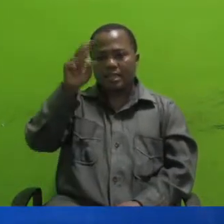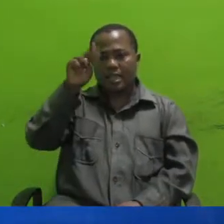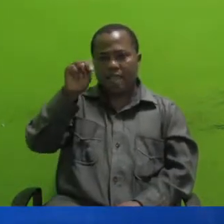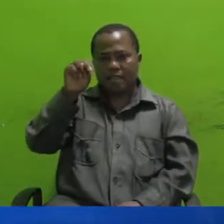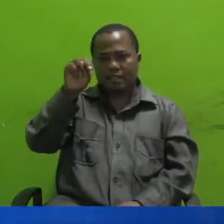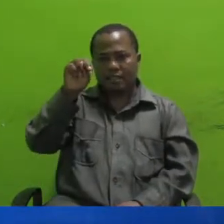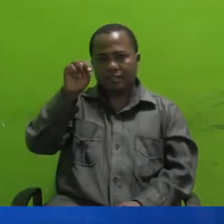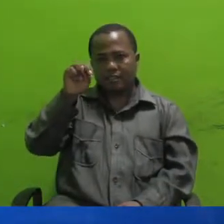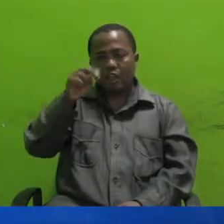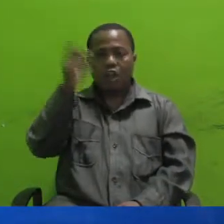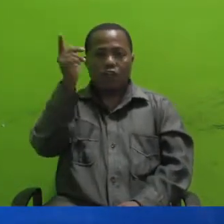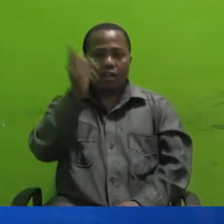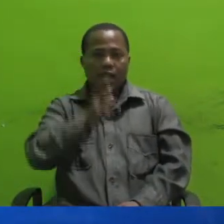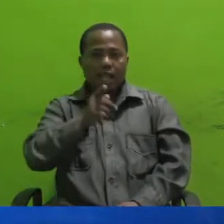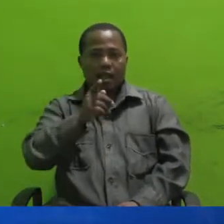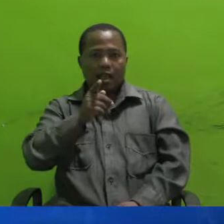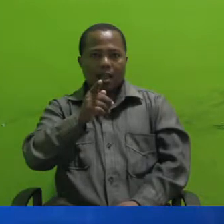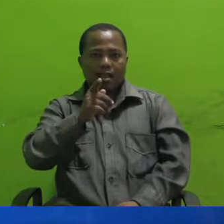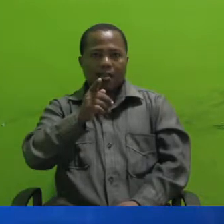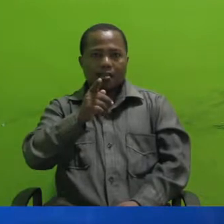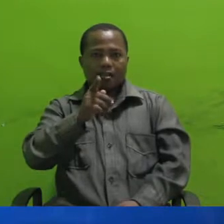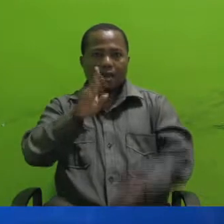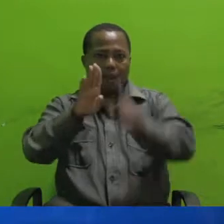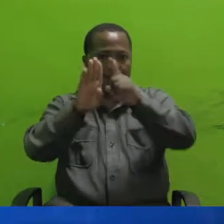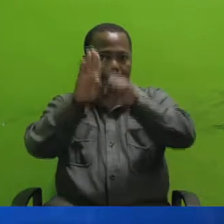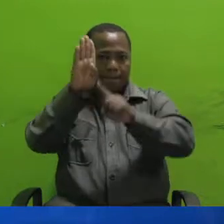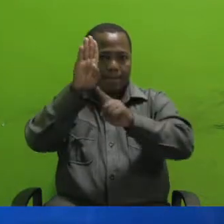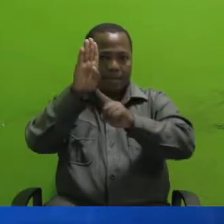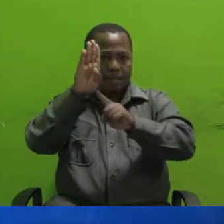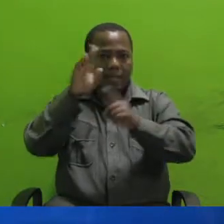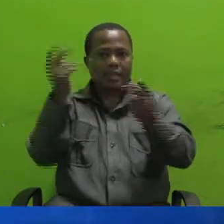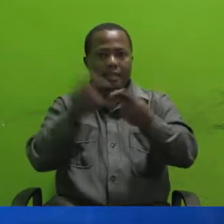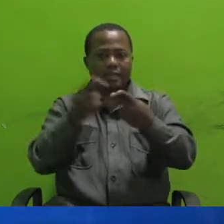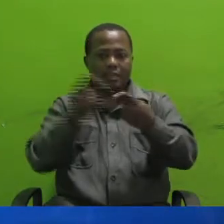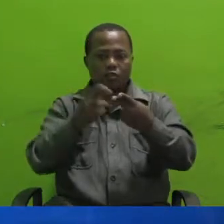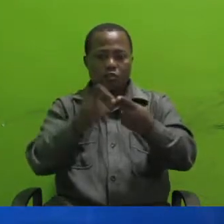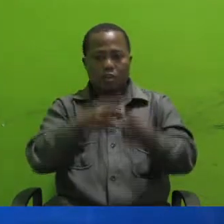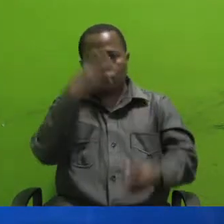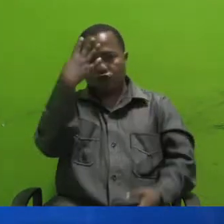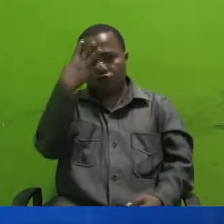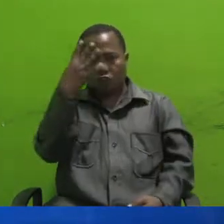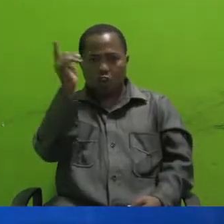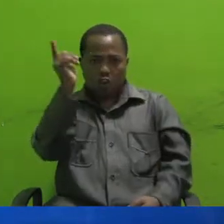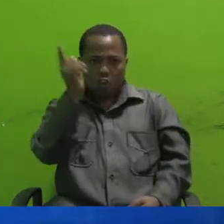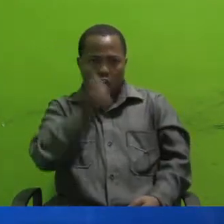tan of angle beta is equal to